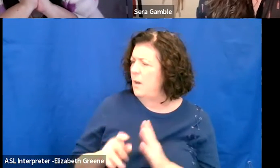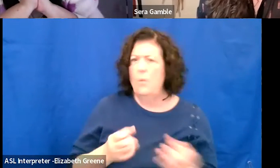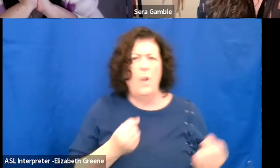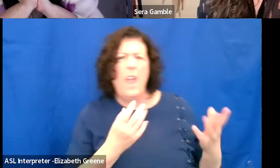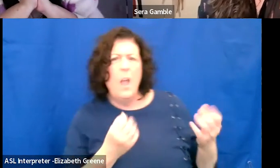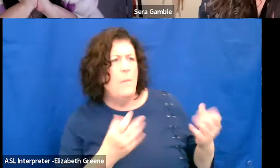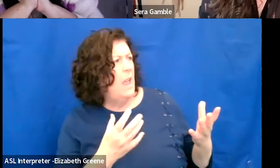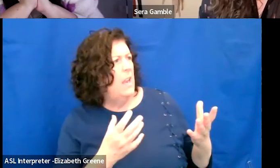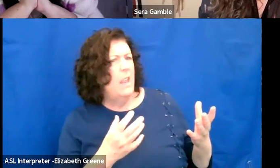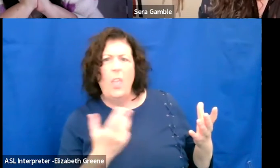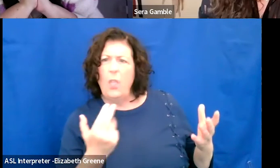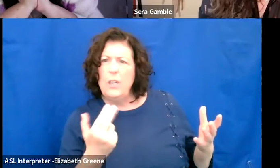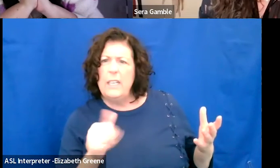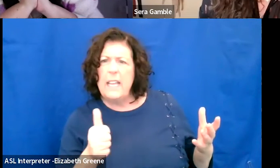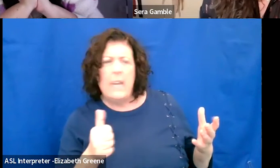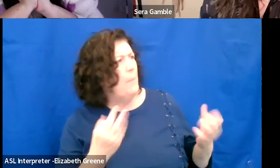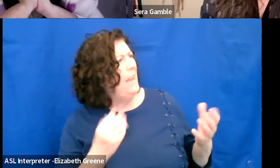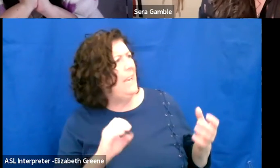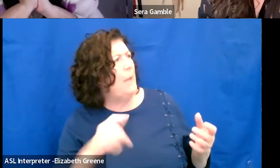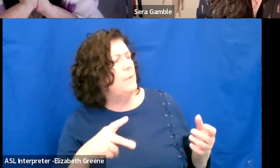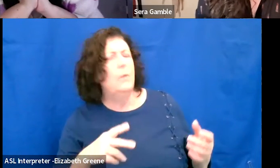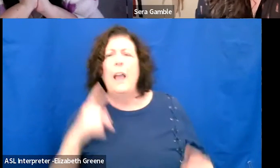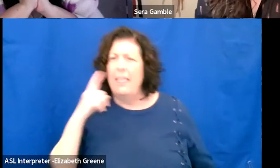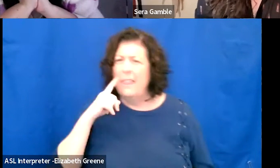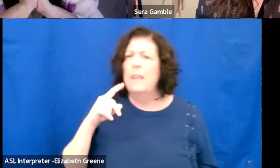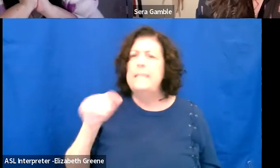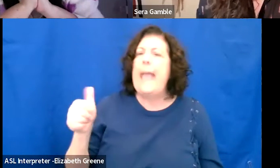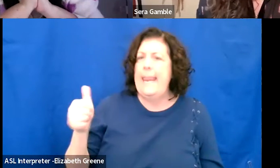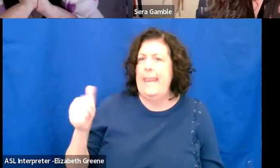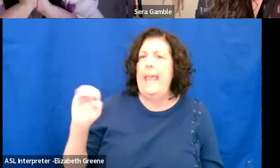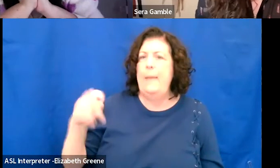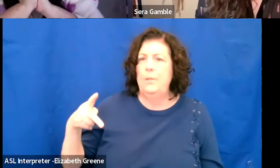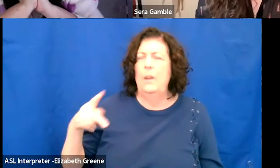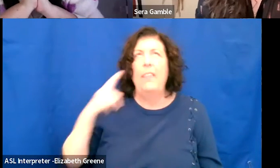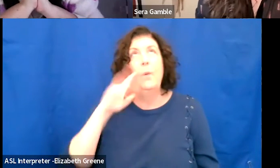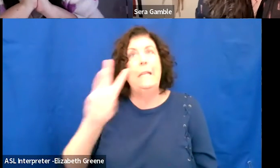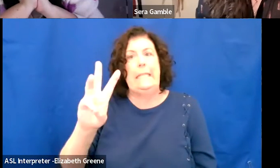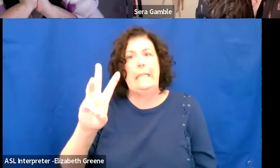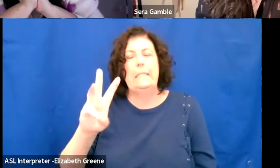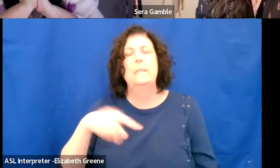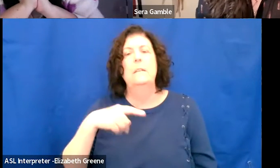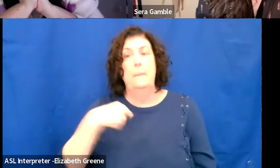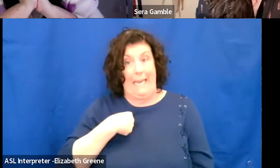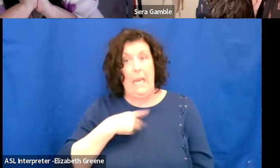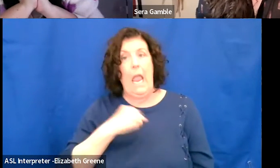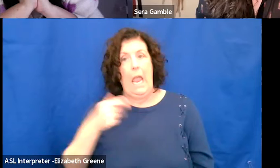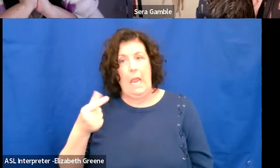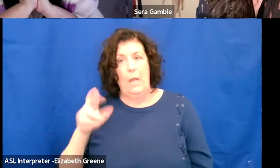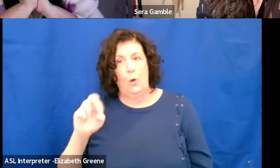How many was it? Was it 13? It was 10? 10. Yeah, I think 6. And then, you know, me and Greg. And